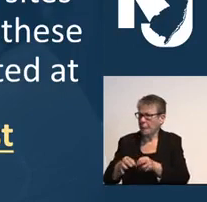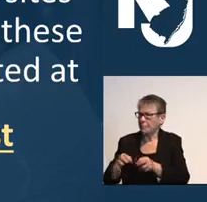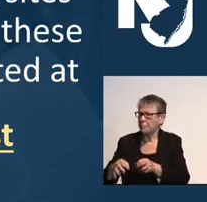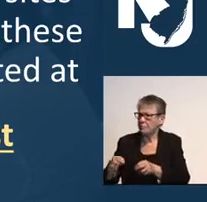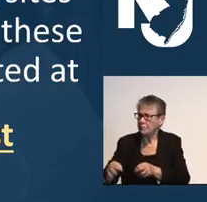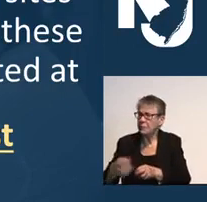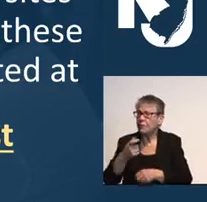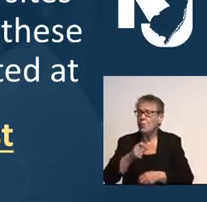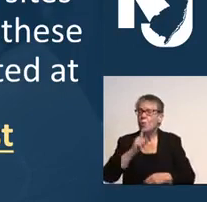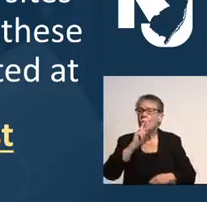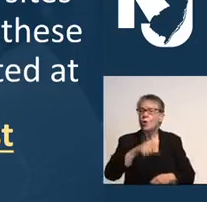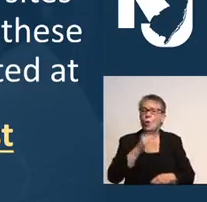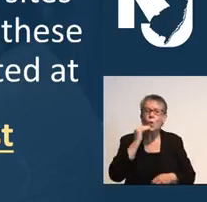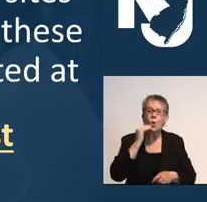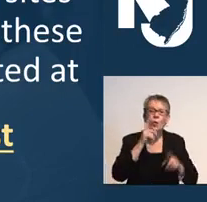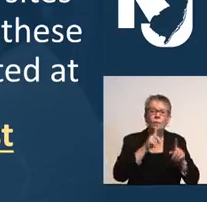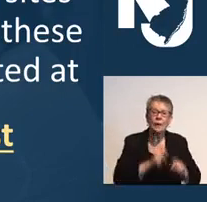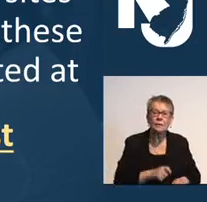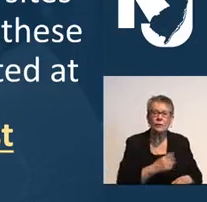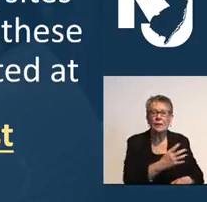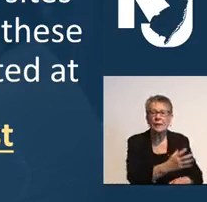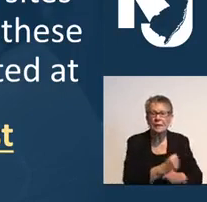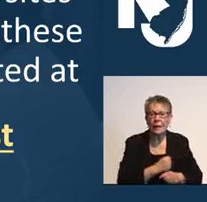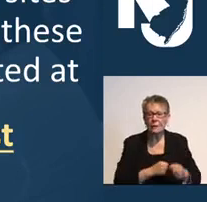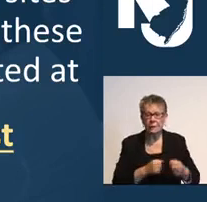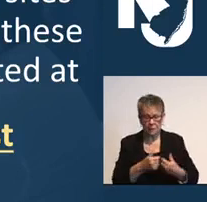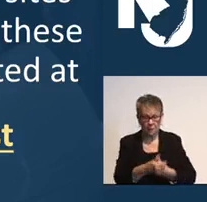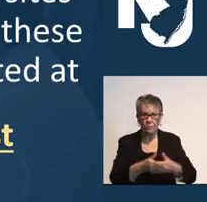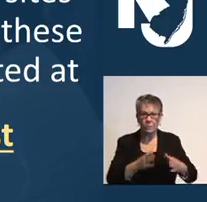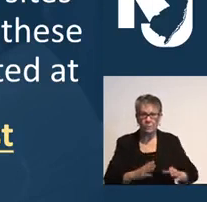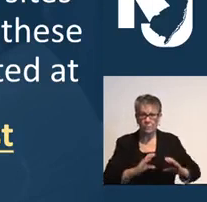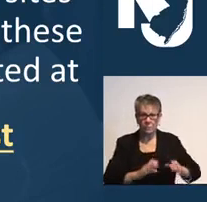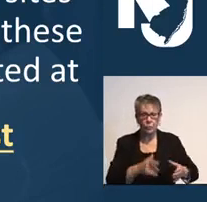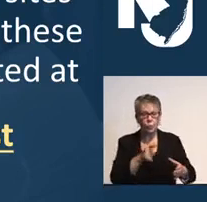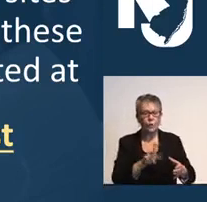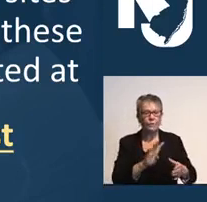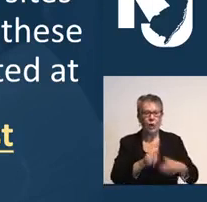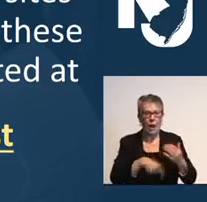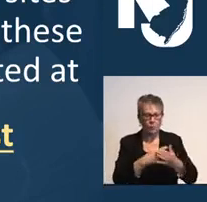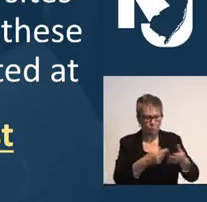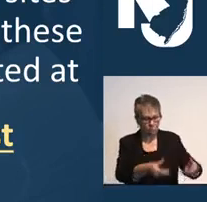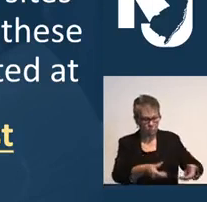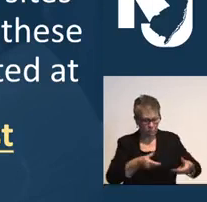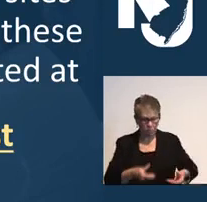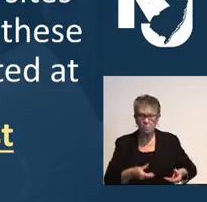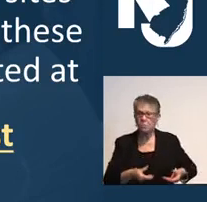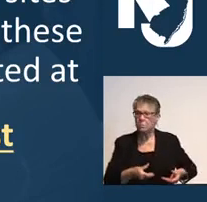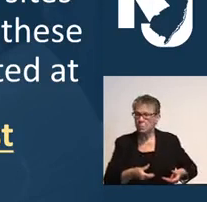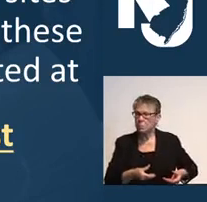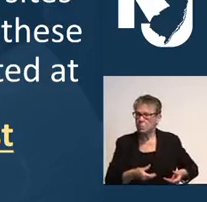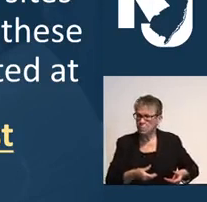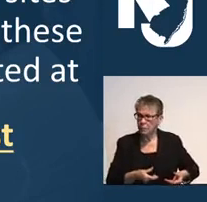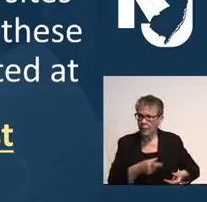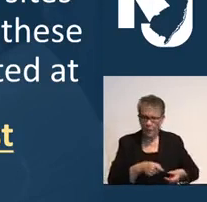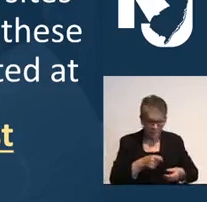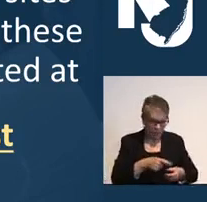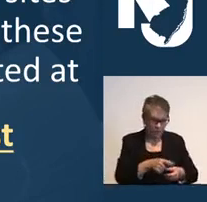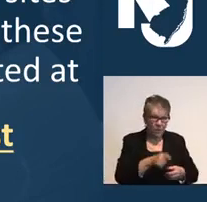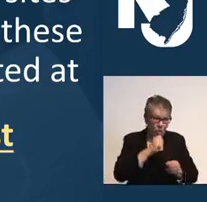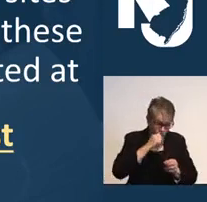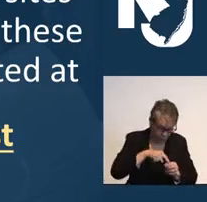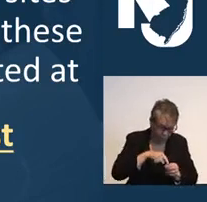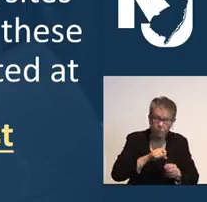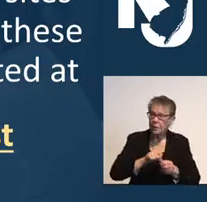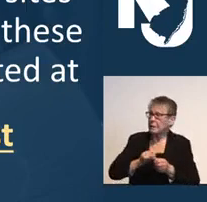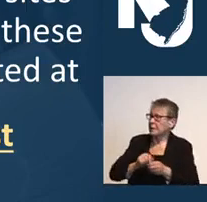receive the test kit within 24 hours. And within 24 to 48 hours after the specimen